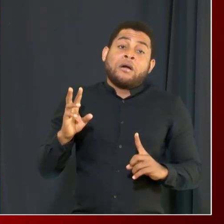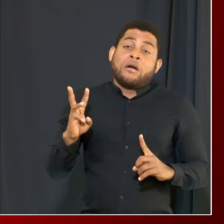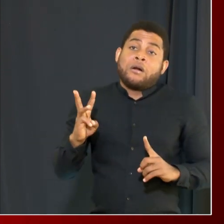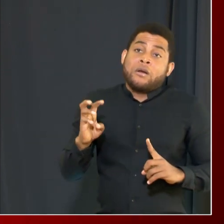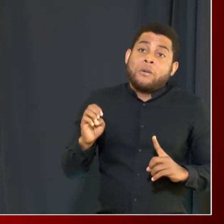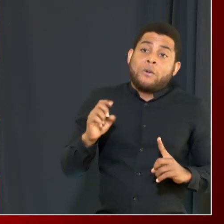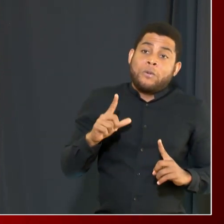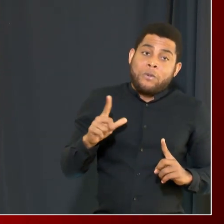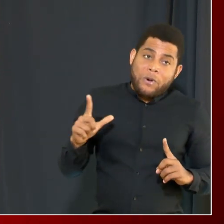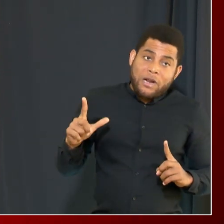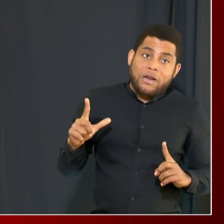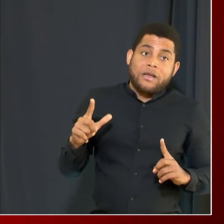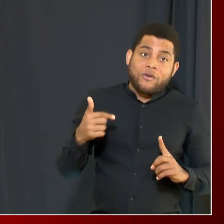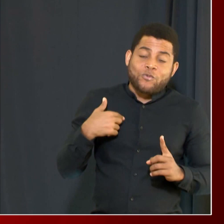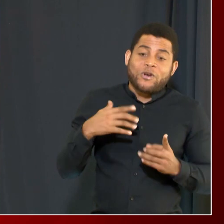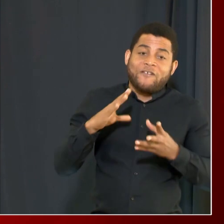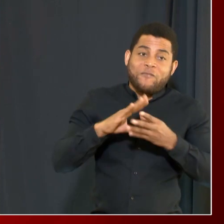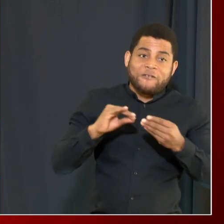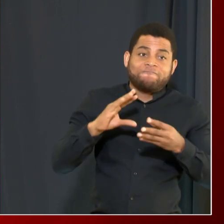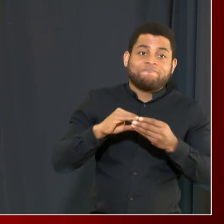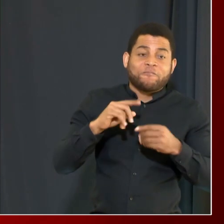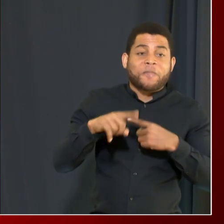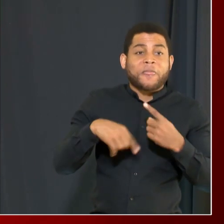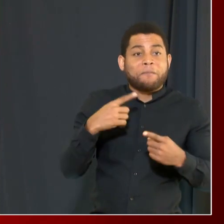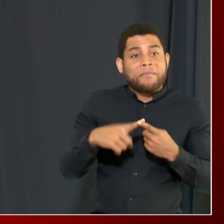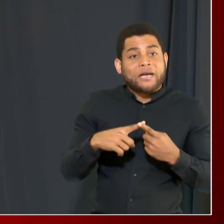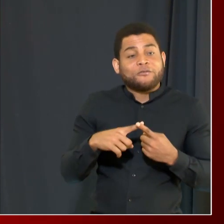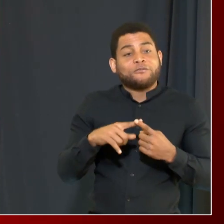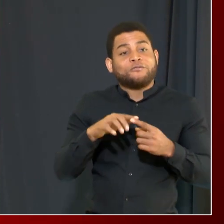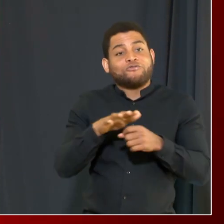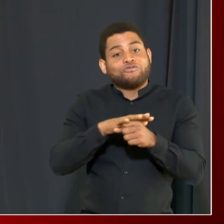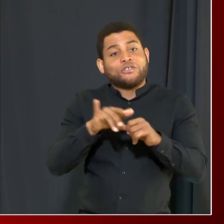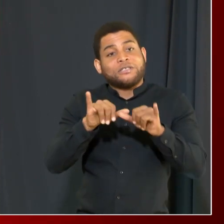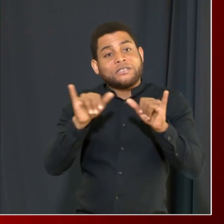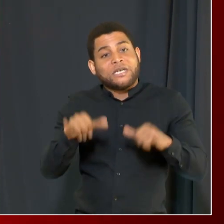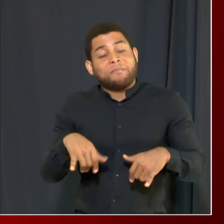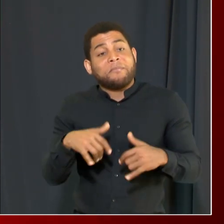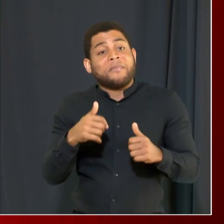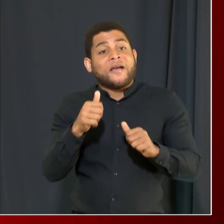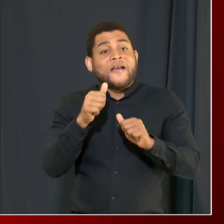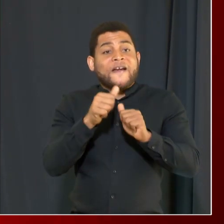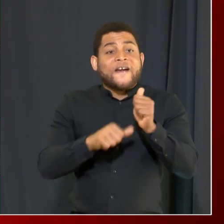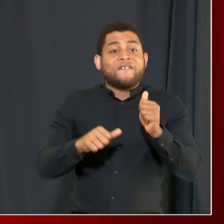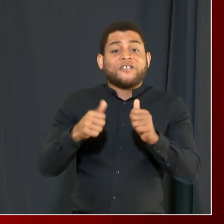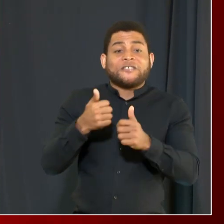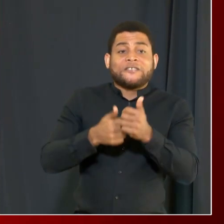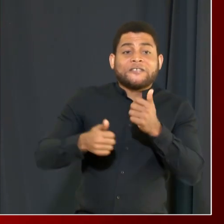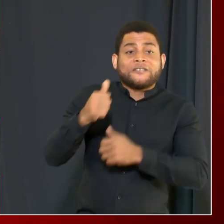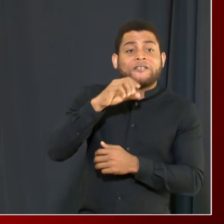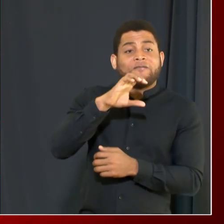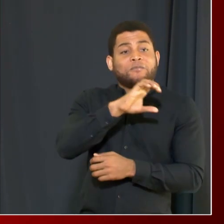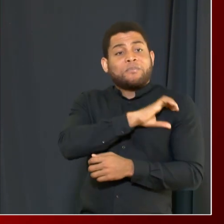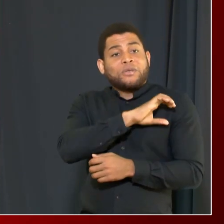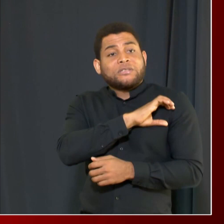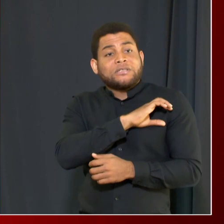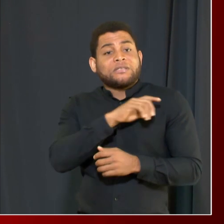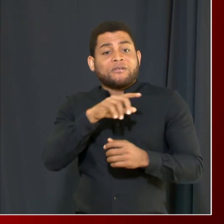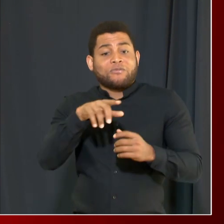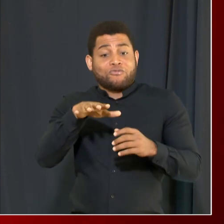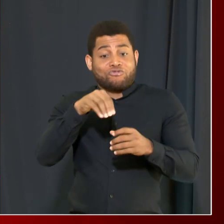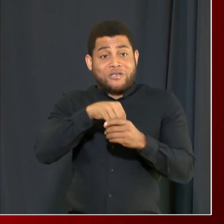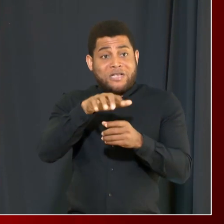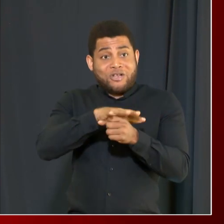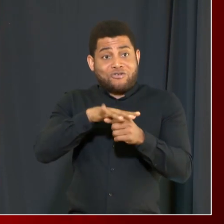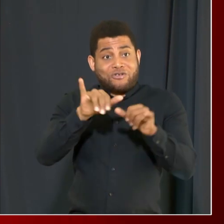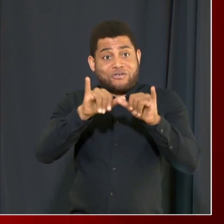we've been talking about the ecosystem. Every chief of police that I've worked with has talked about the ecosystem. So I don't think that's